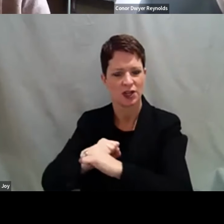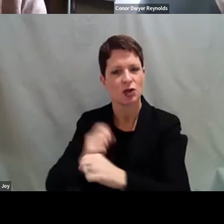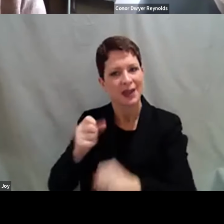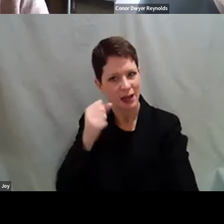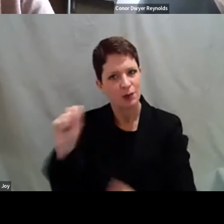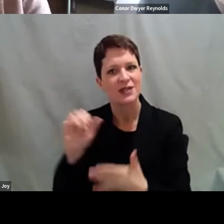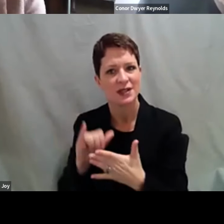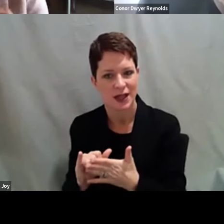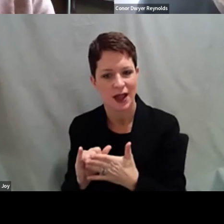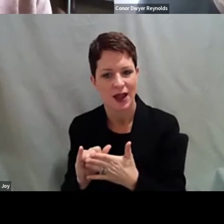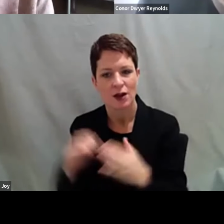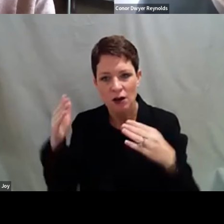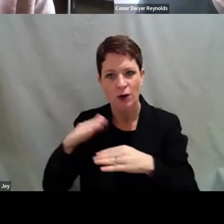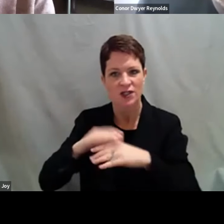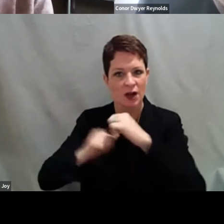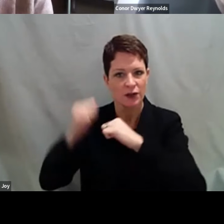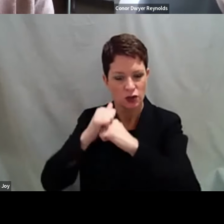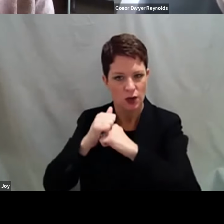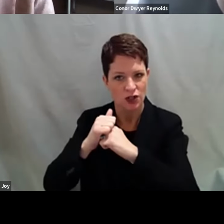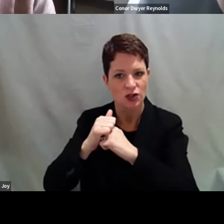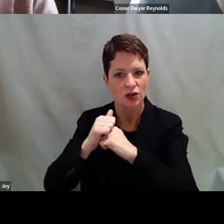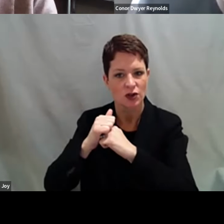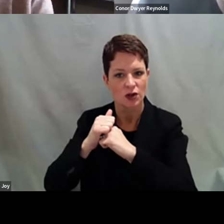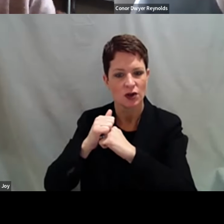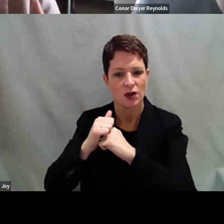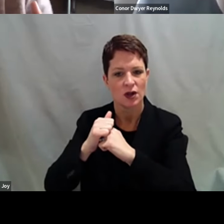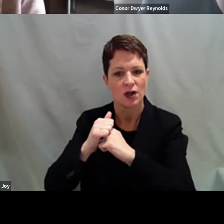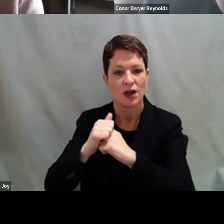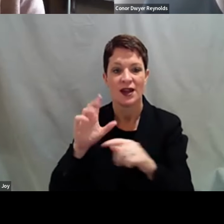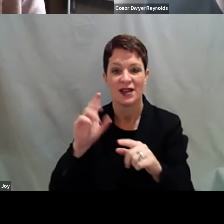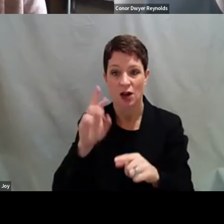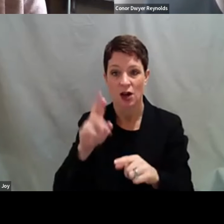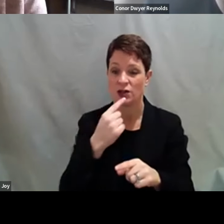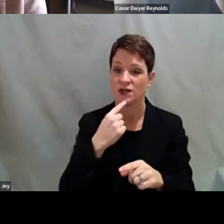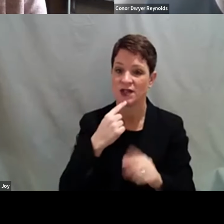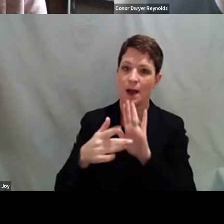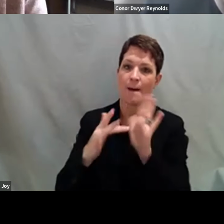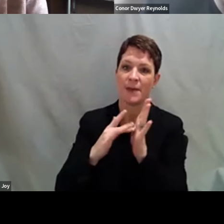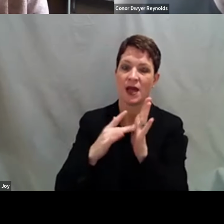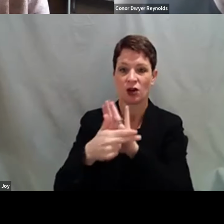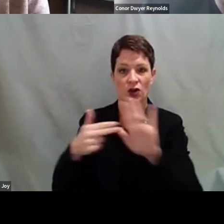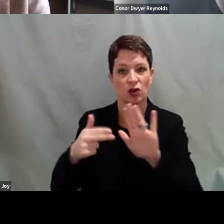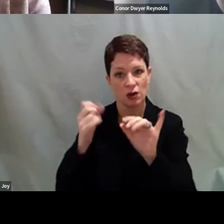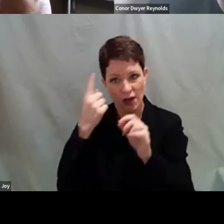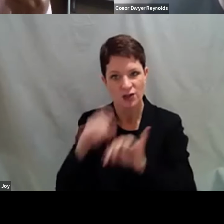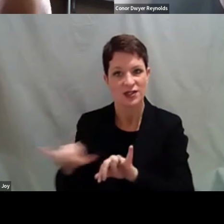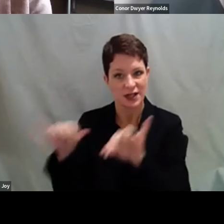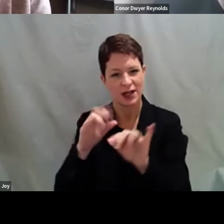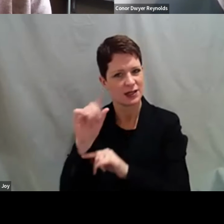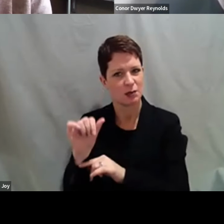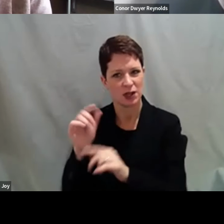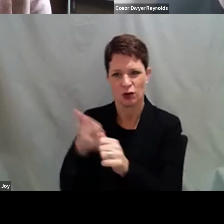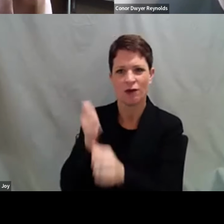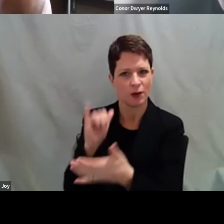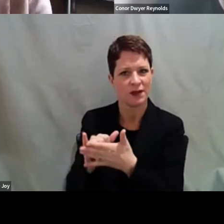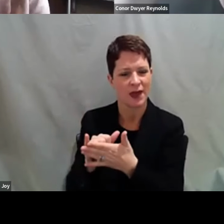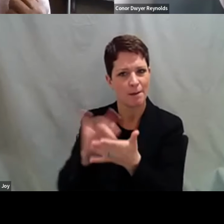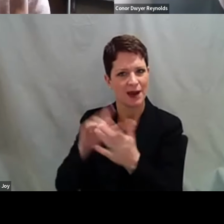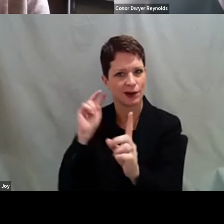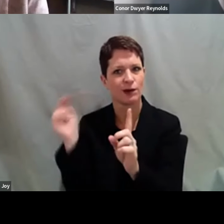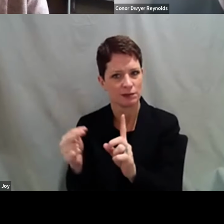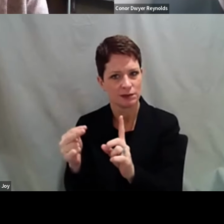by focusing on the structure and moving away from, Conor, as you helpfully put it, this medicalized understanding of disability. I think the second thing I'll say is I